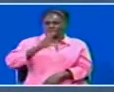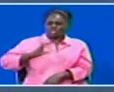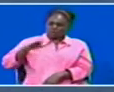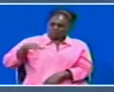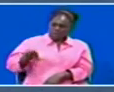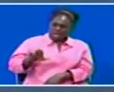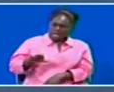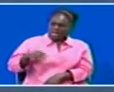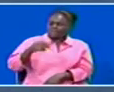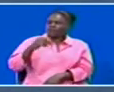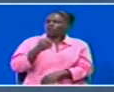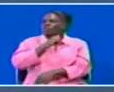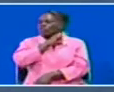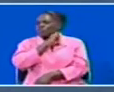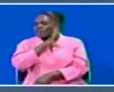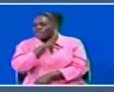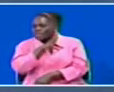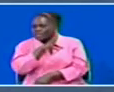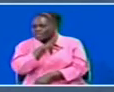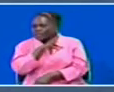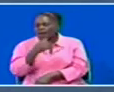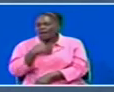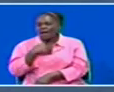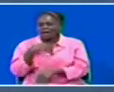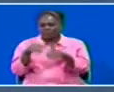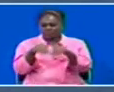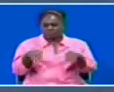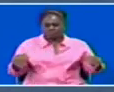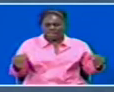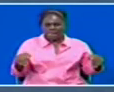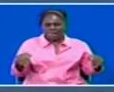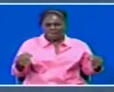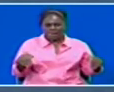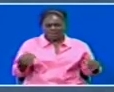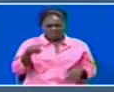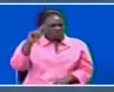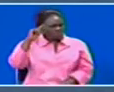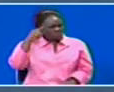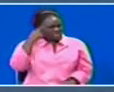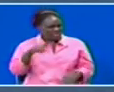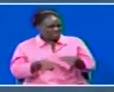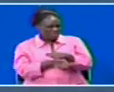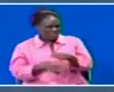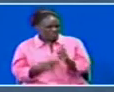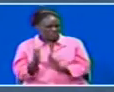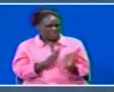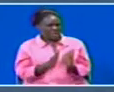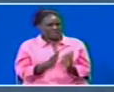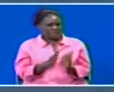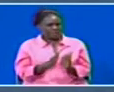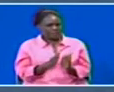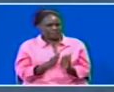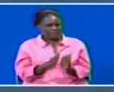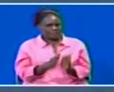is screaming about this, when we have a neutral arbiter. So you think the claims of rigging is a strategy?